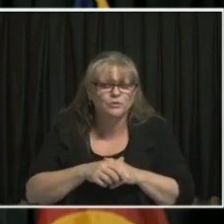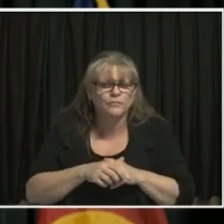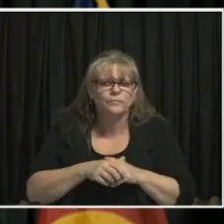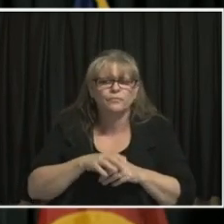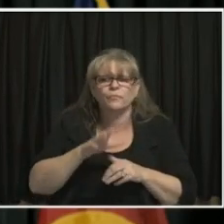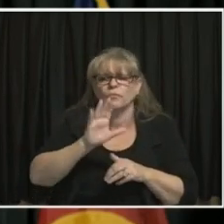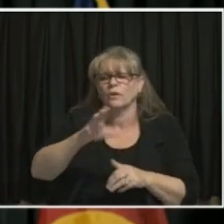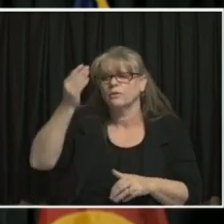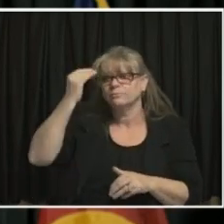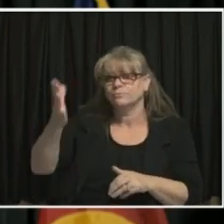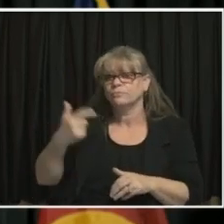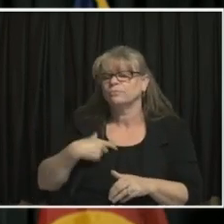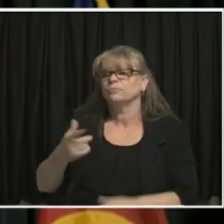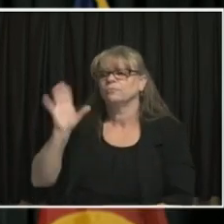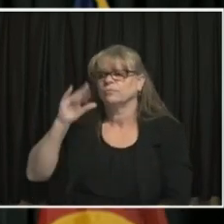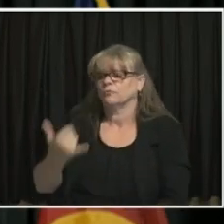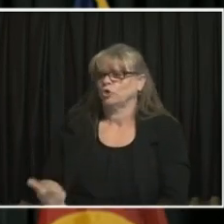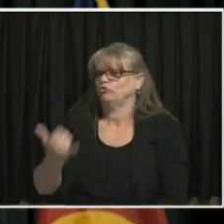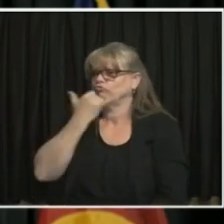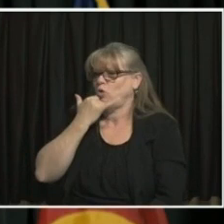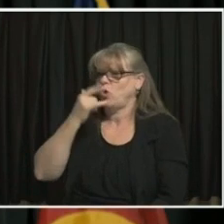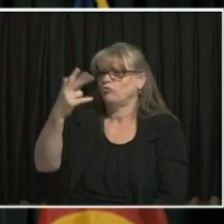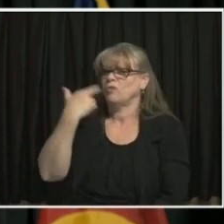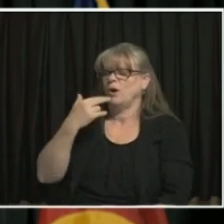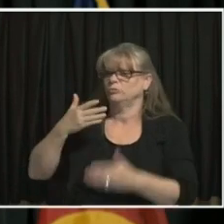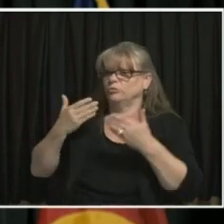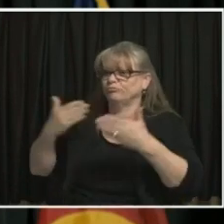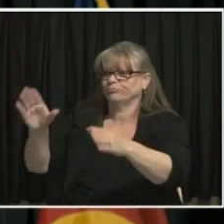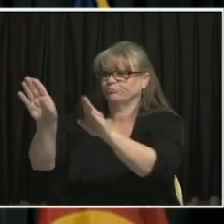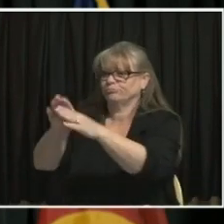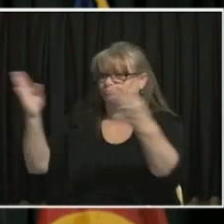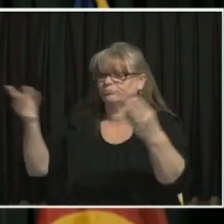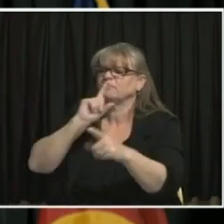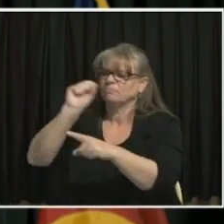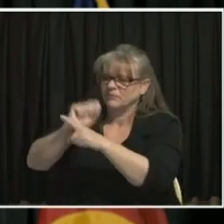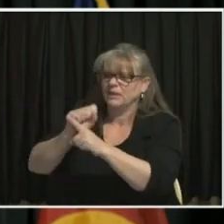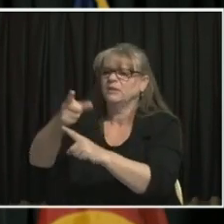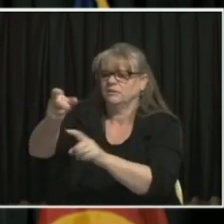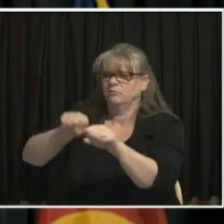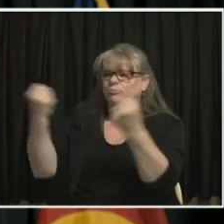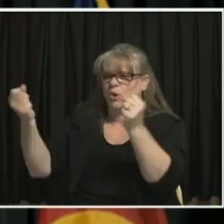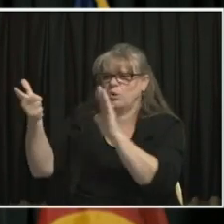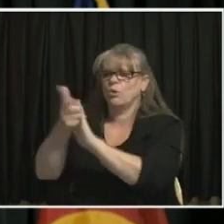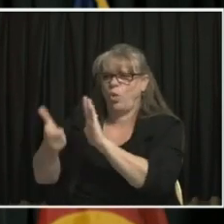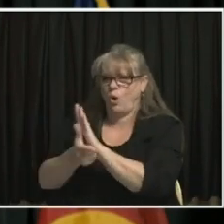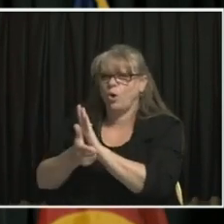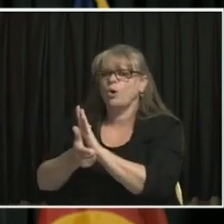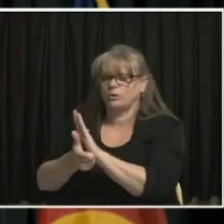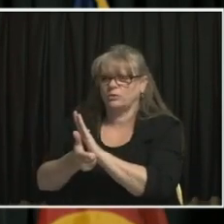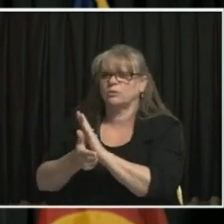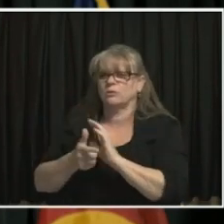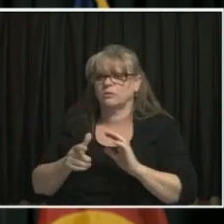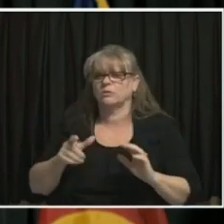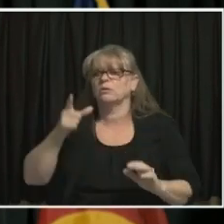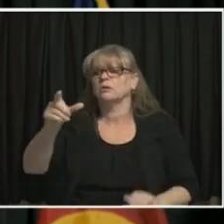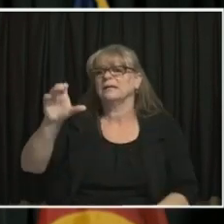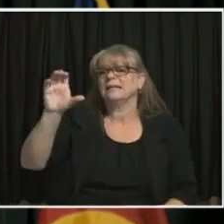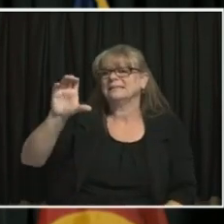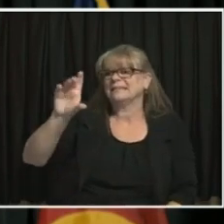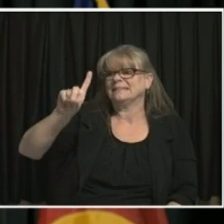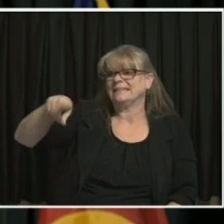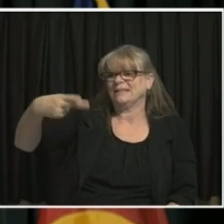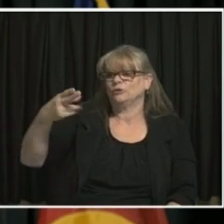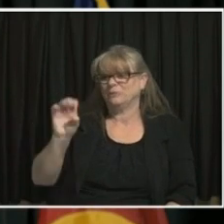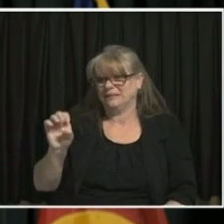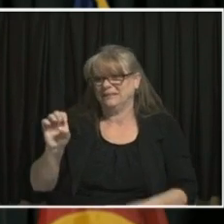and the DA. But Colorado Department of Public Health and Environment is using our authority under the Colorado Food Protection Act